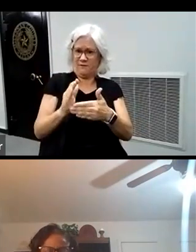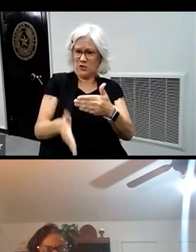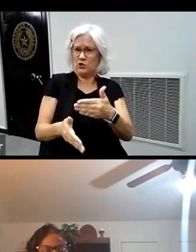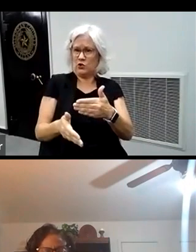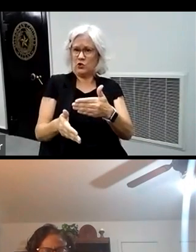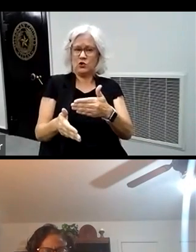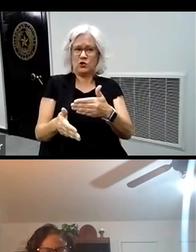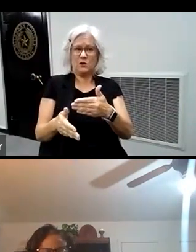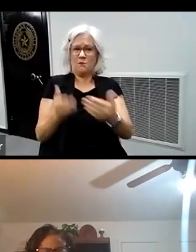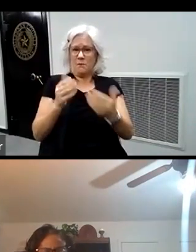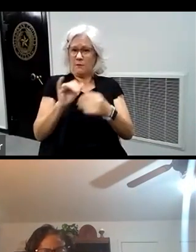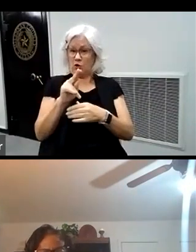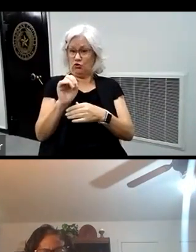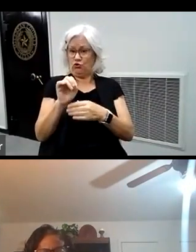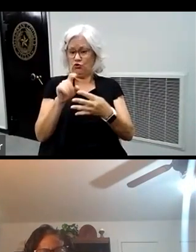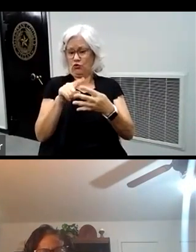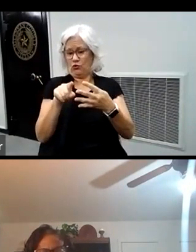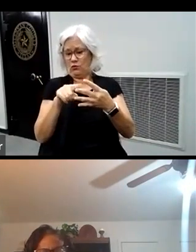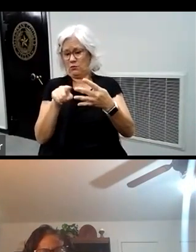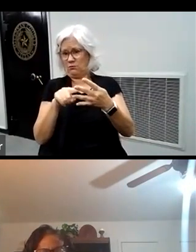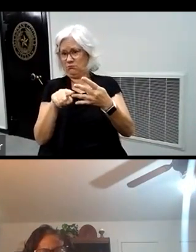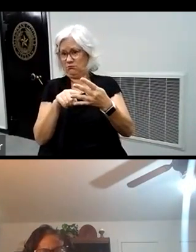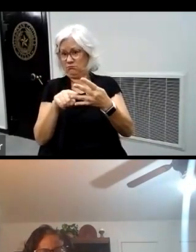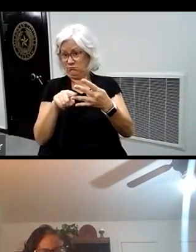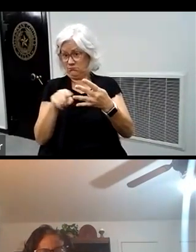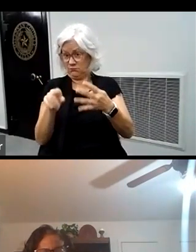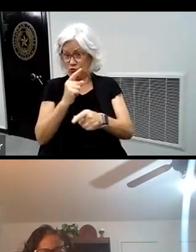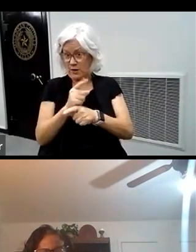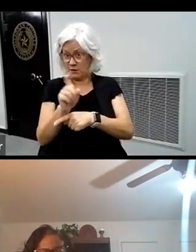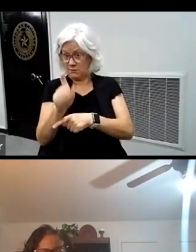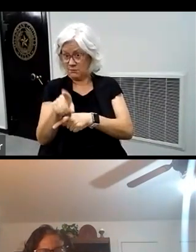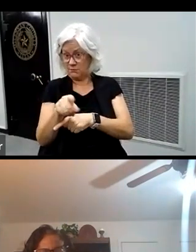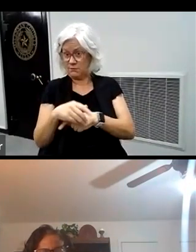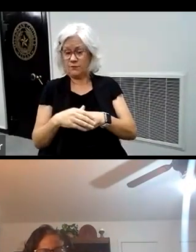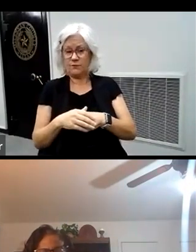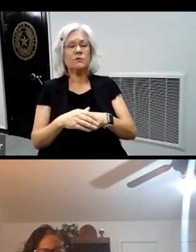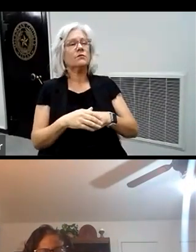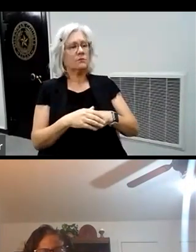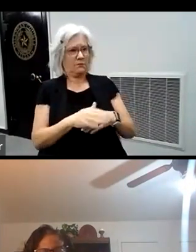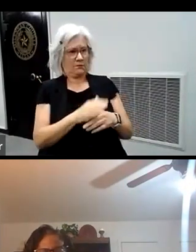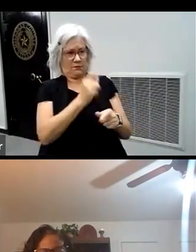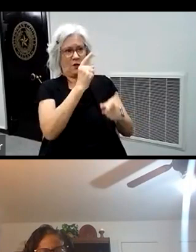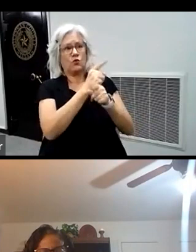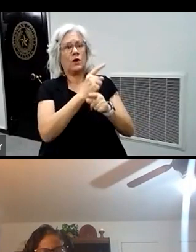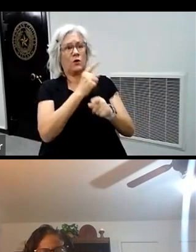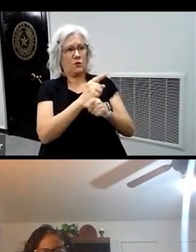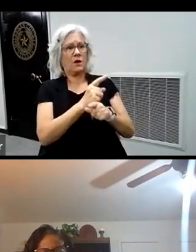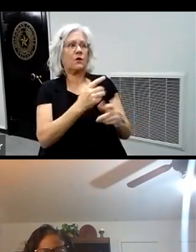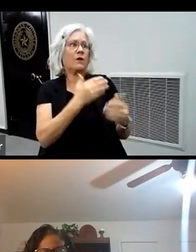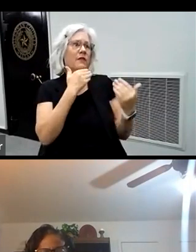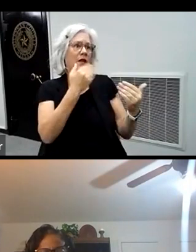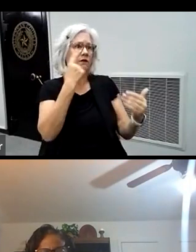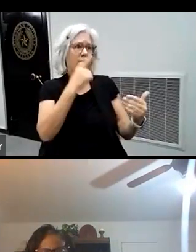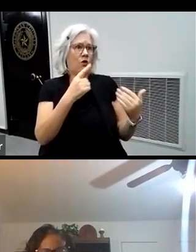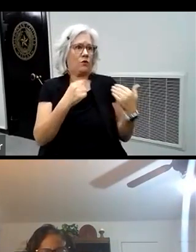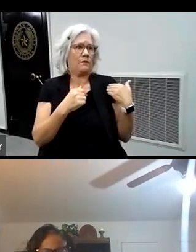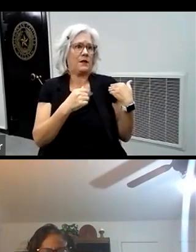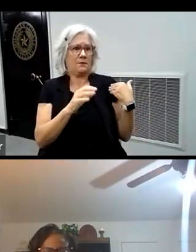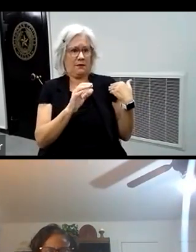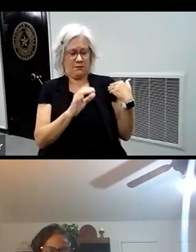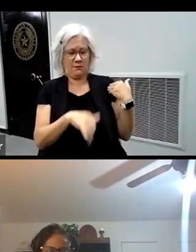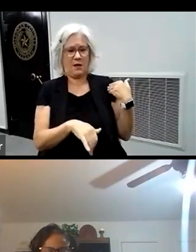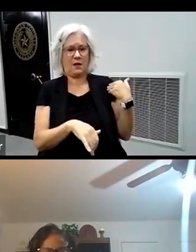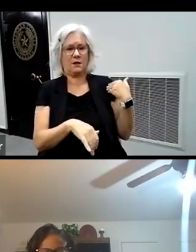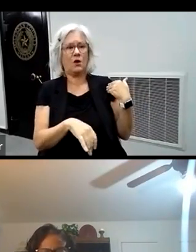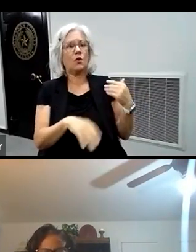possibly in sometime in June, middle of June or so. Is that kind of what you're thinking? That's correct. Yeah. And thanks to Commissioner Miller and Road and Bridge